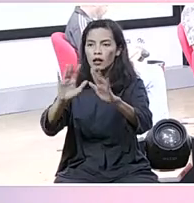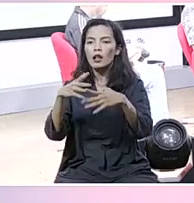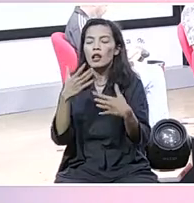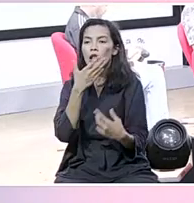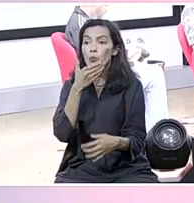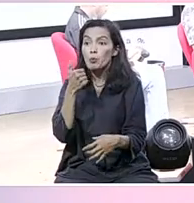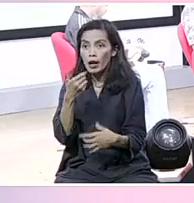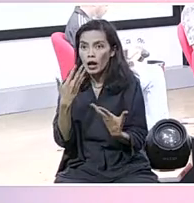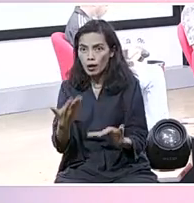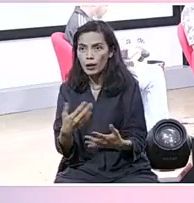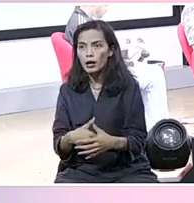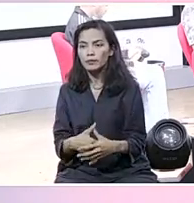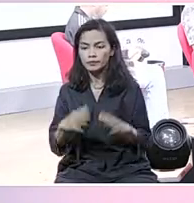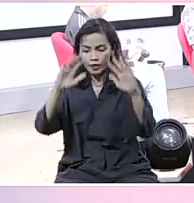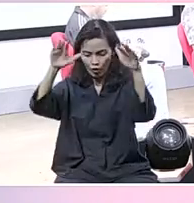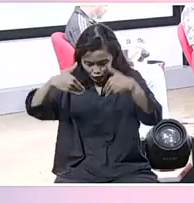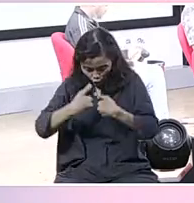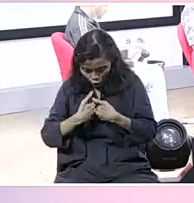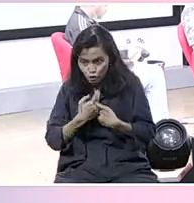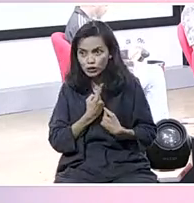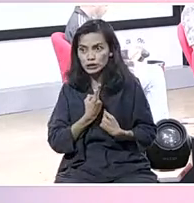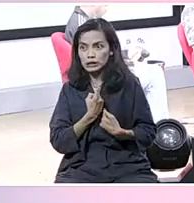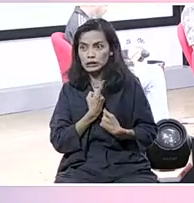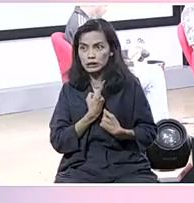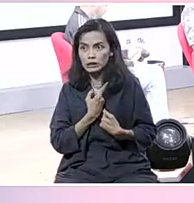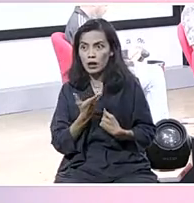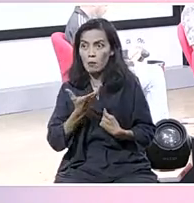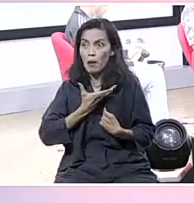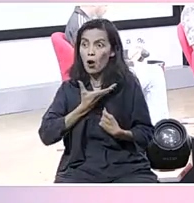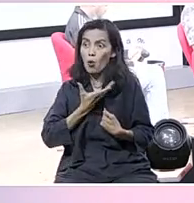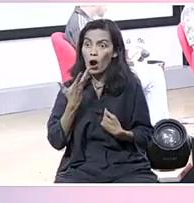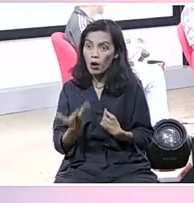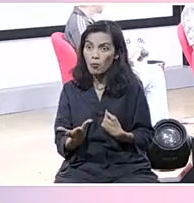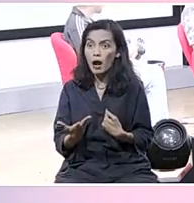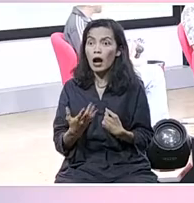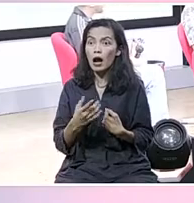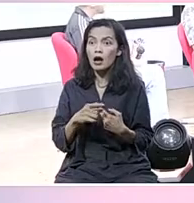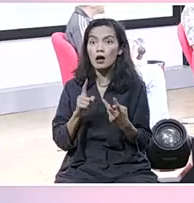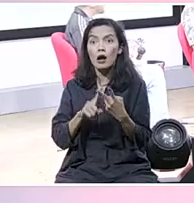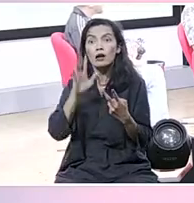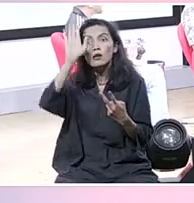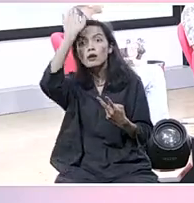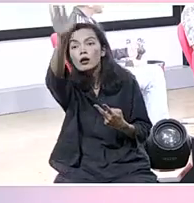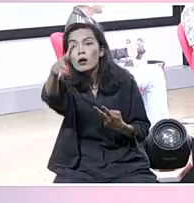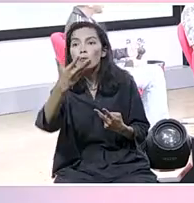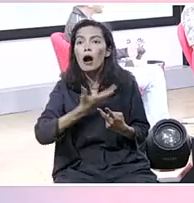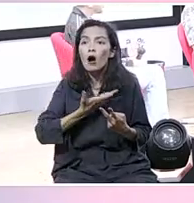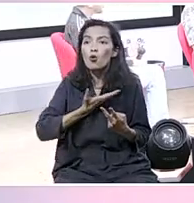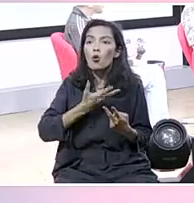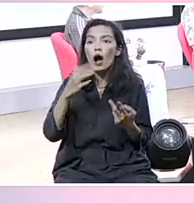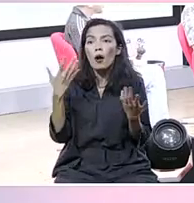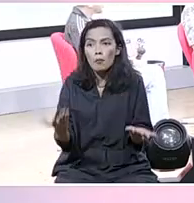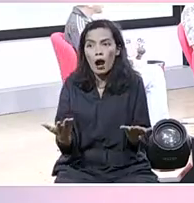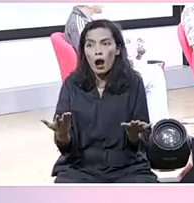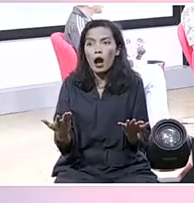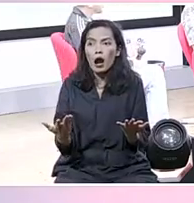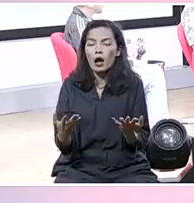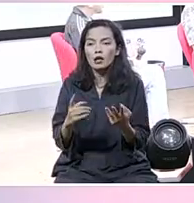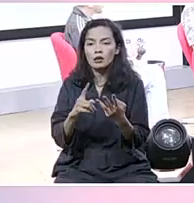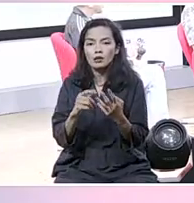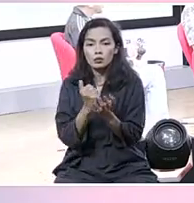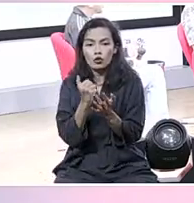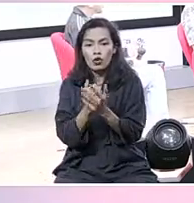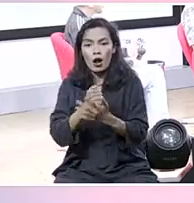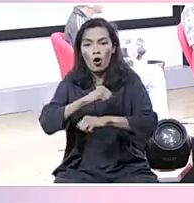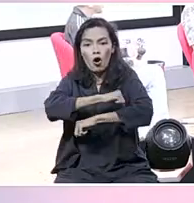on who you are, who you want to be, how to go about that. If you want to be, and it's not just sports,